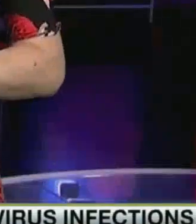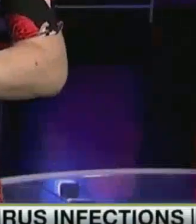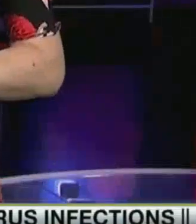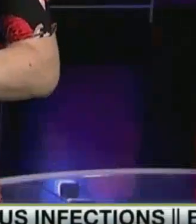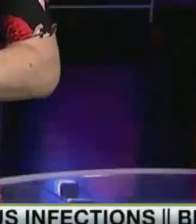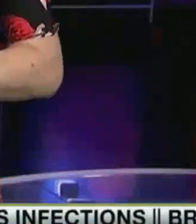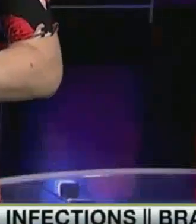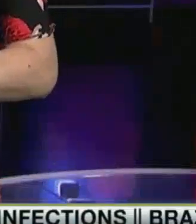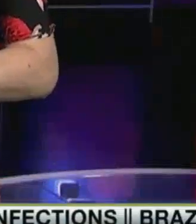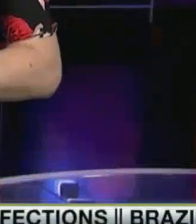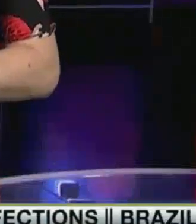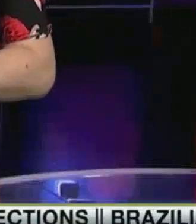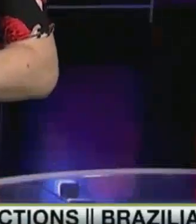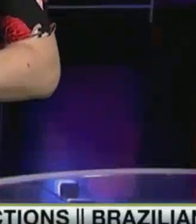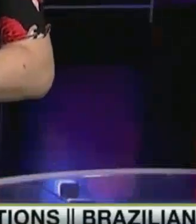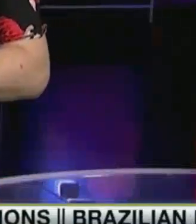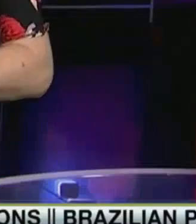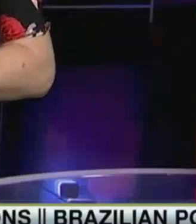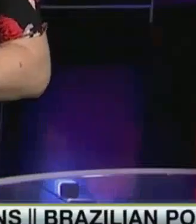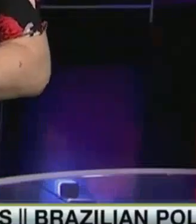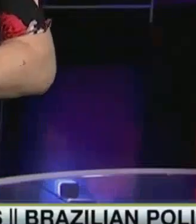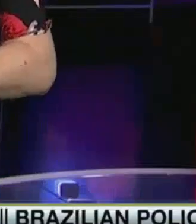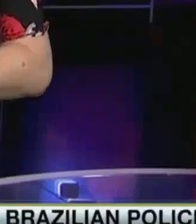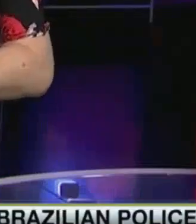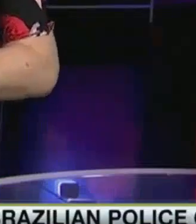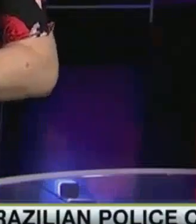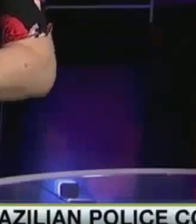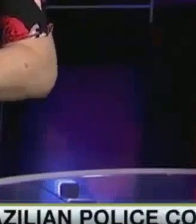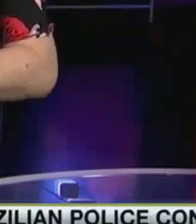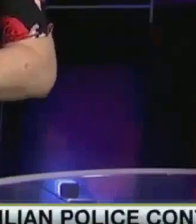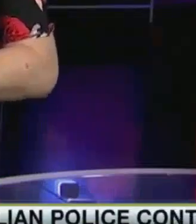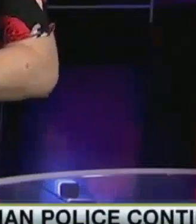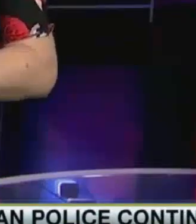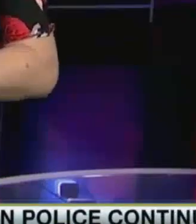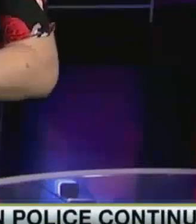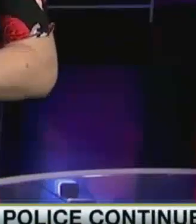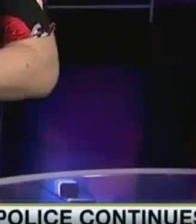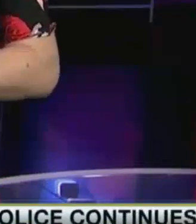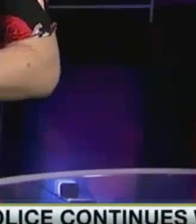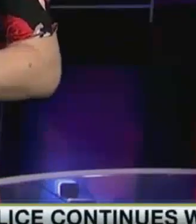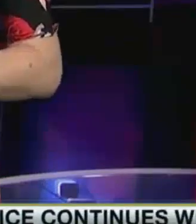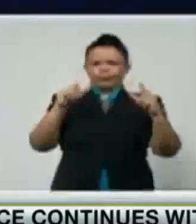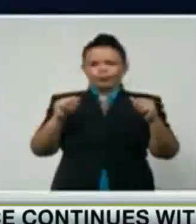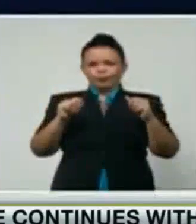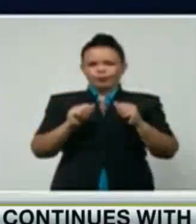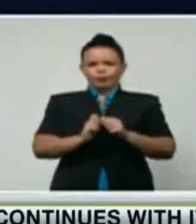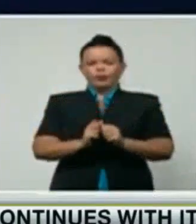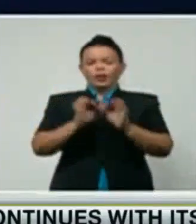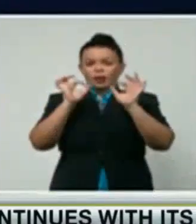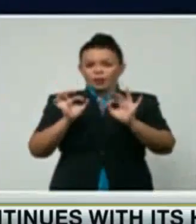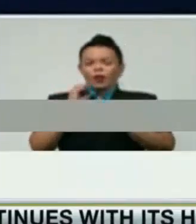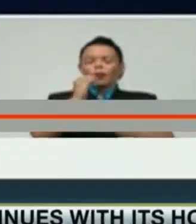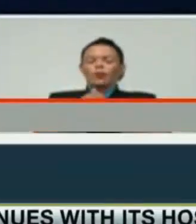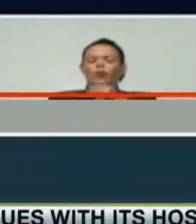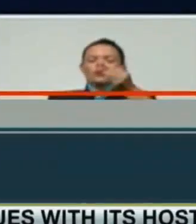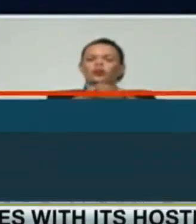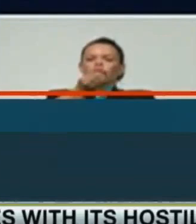Cuban director for epidemiology, Dr. Francisco Duran, offered an update on COVID-19 cases this Friday.